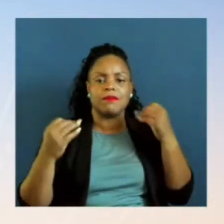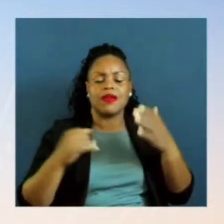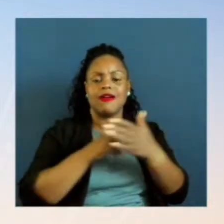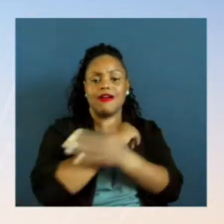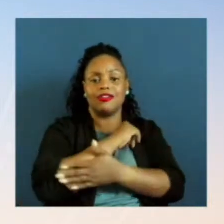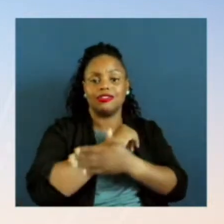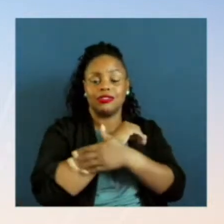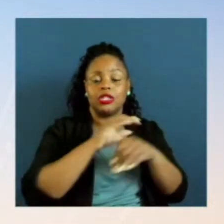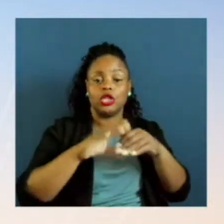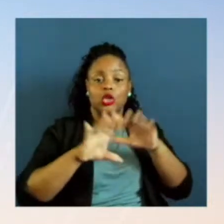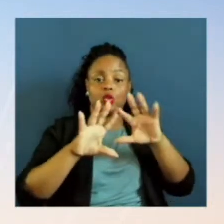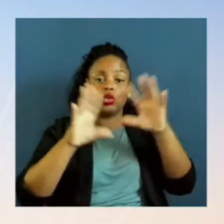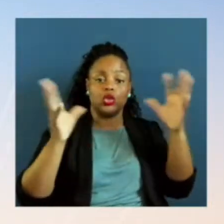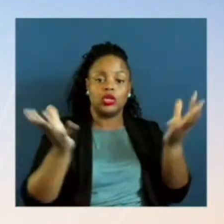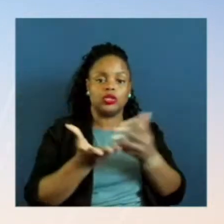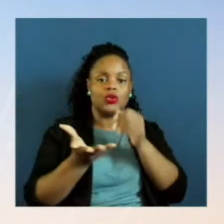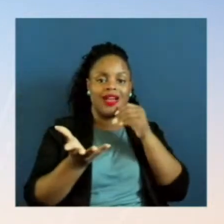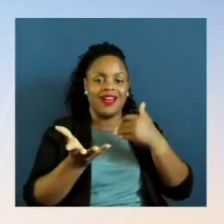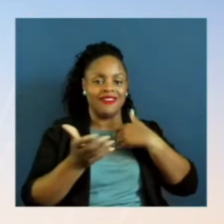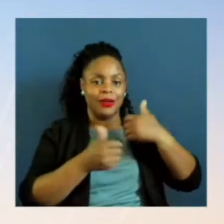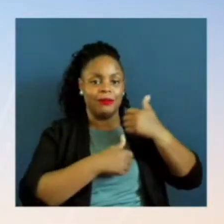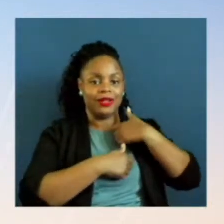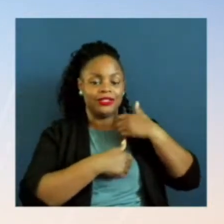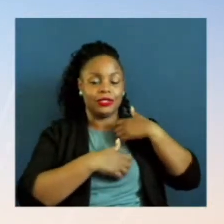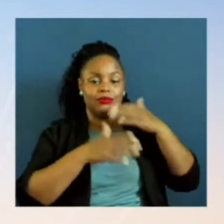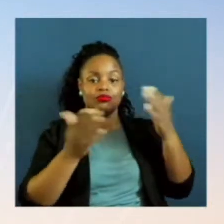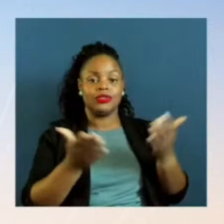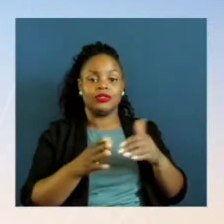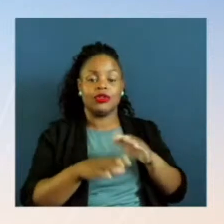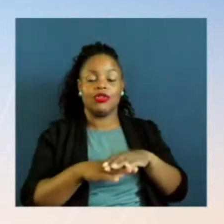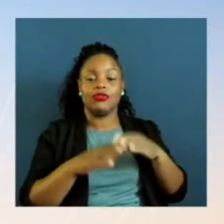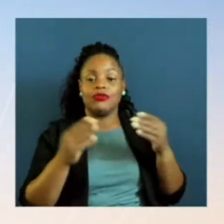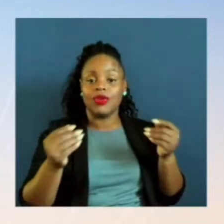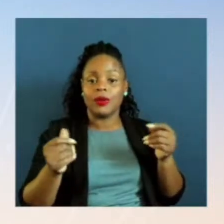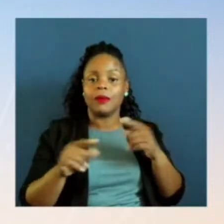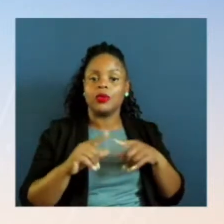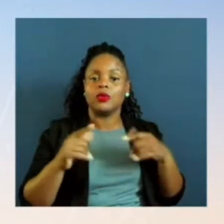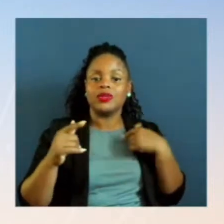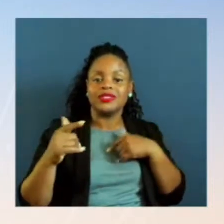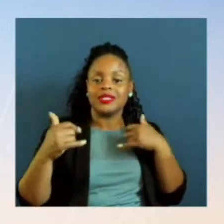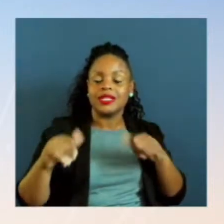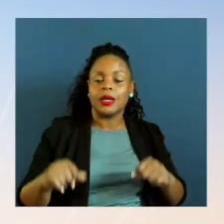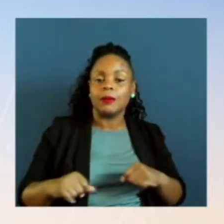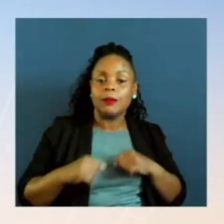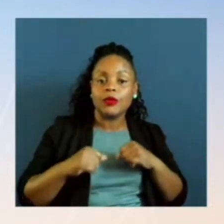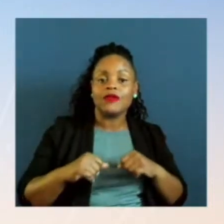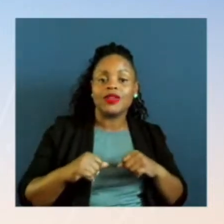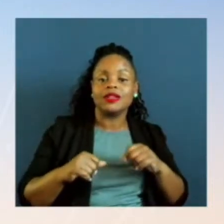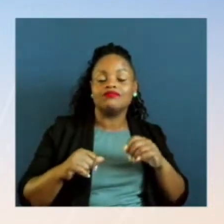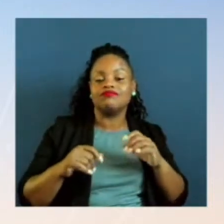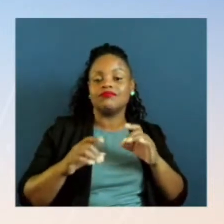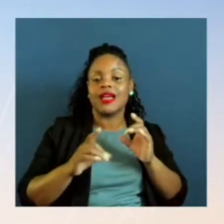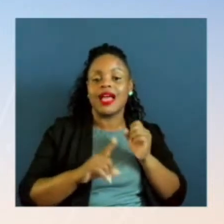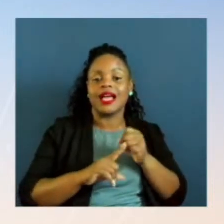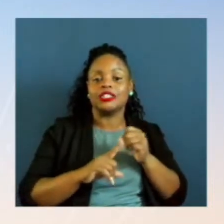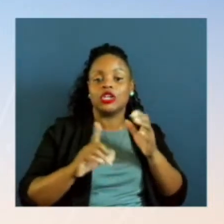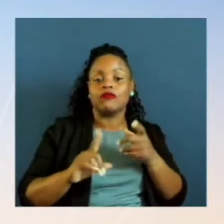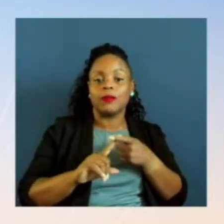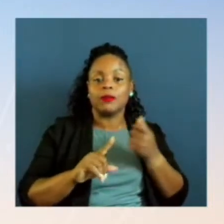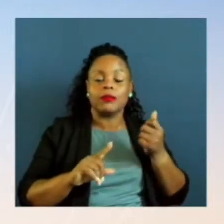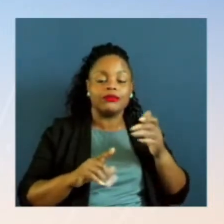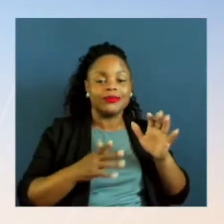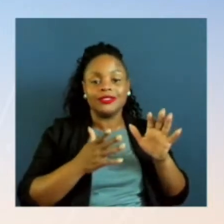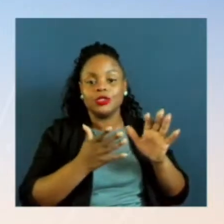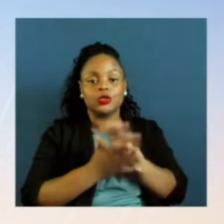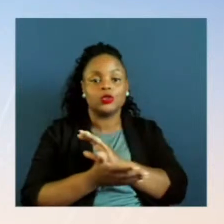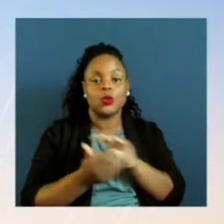on the ground, but we can still prevent terrorist groups from metastasizing and posing threats to not just the United States, but